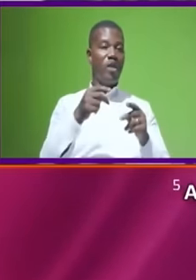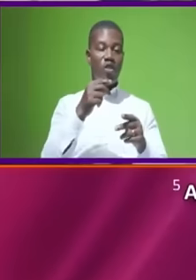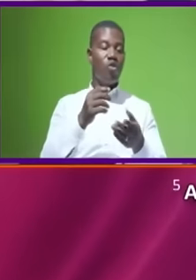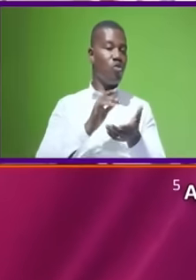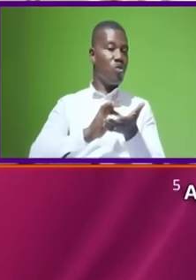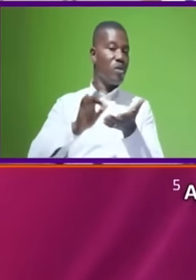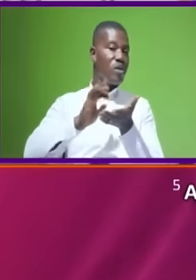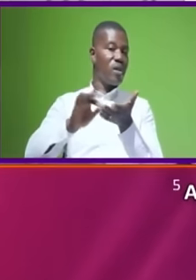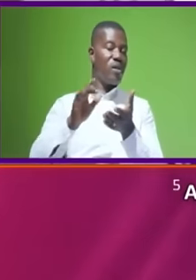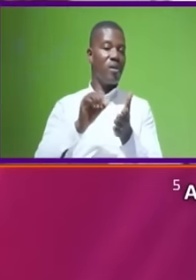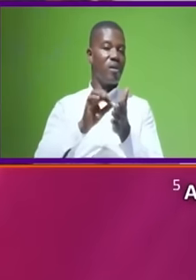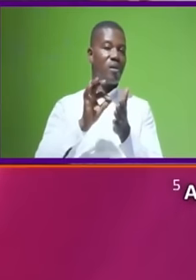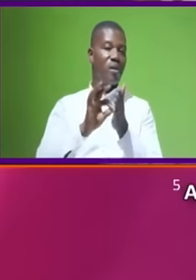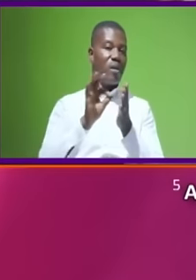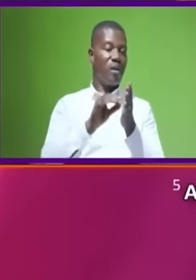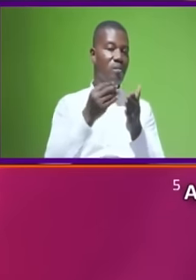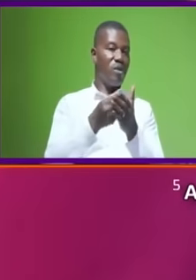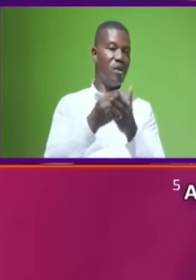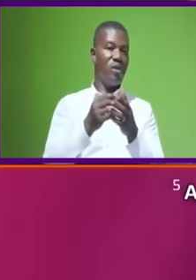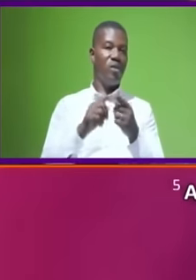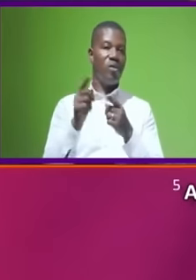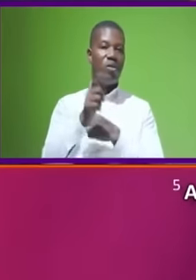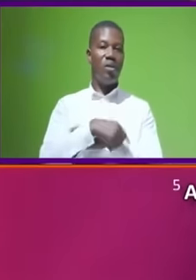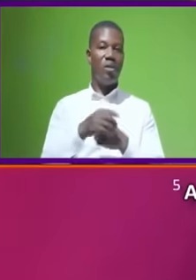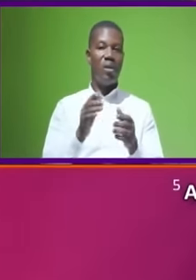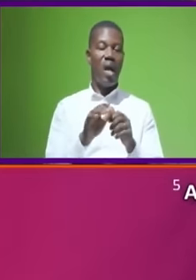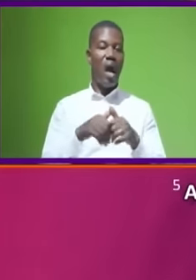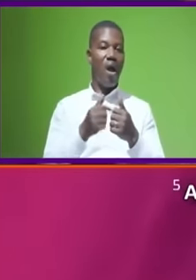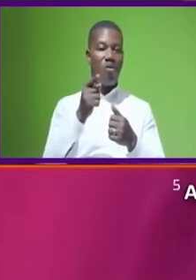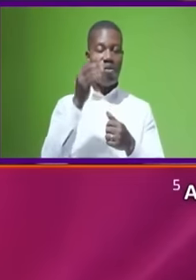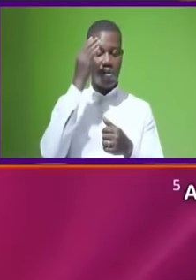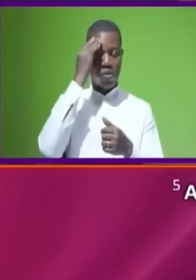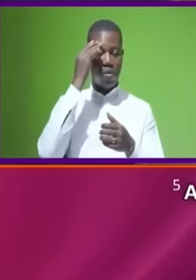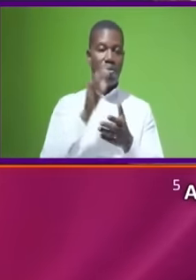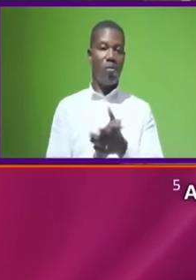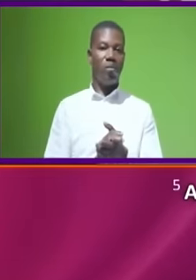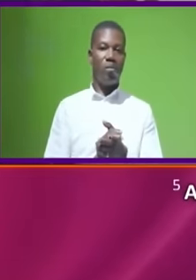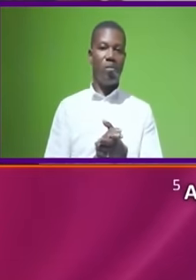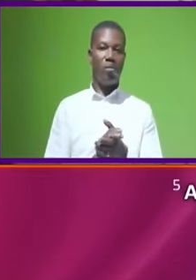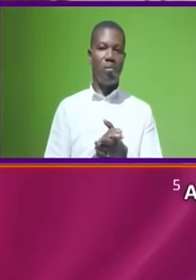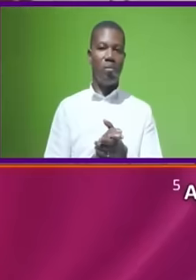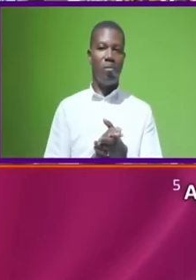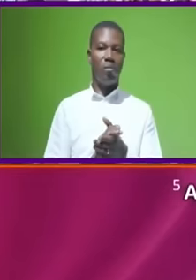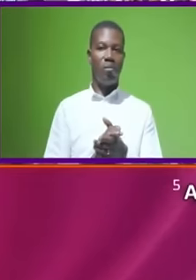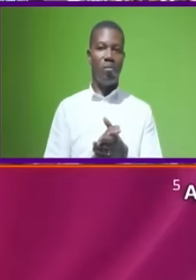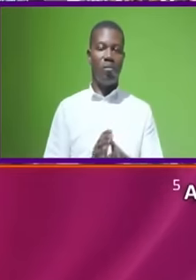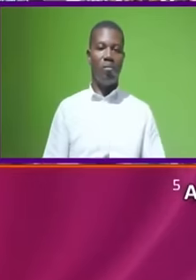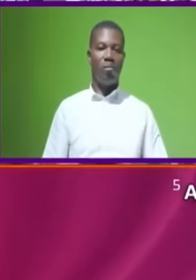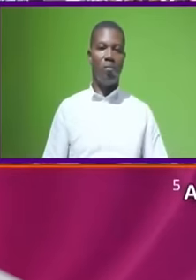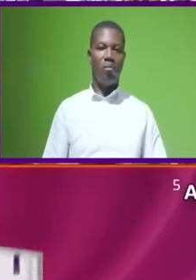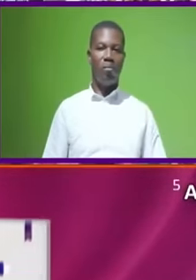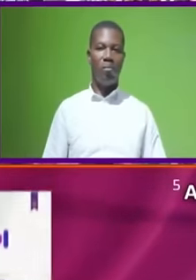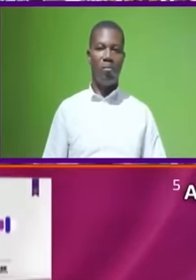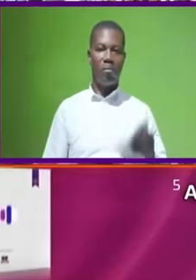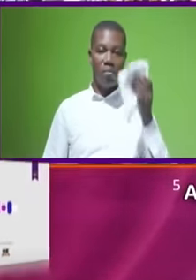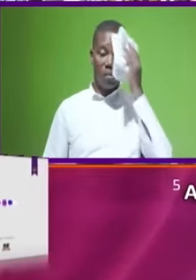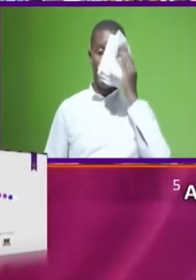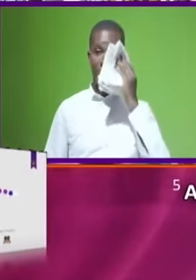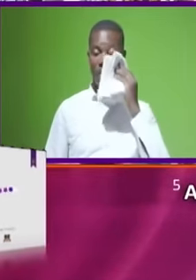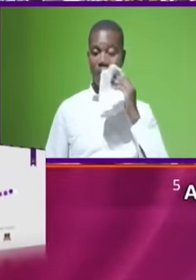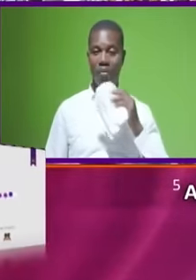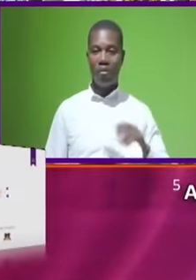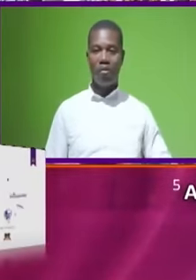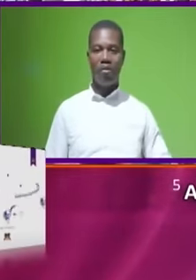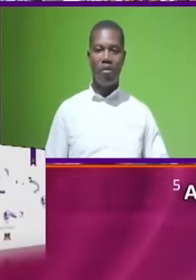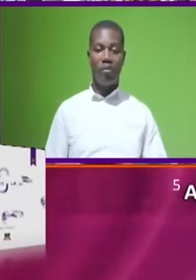na tiska. Obia ye be dia hu. Someone who was counting the money, someone who was keeping or was